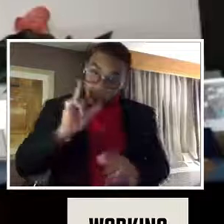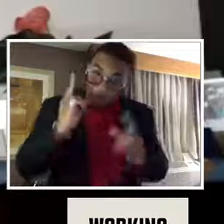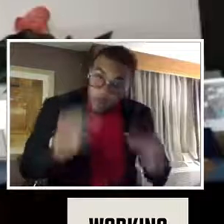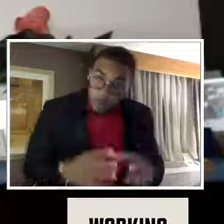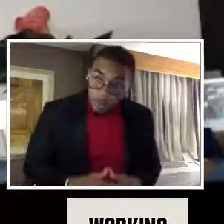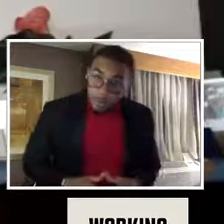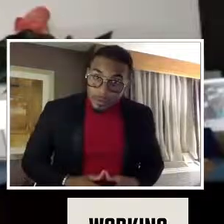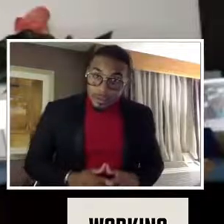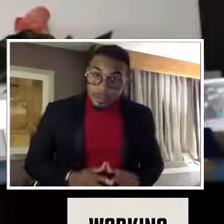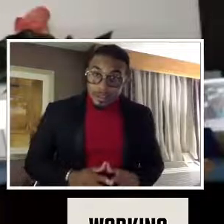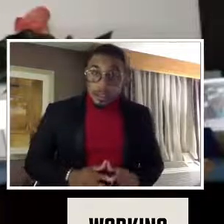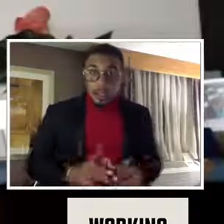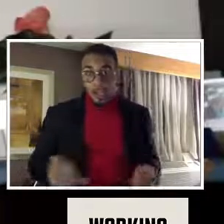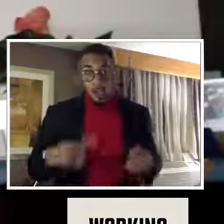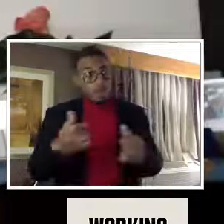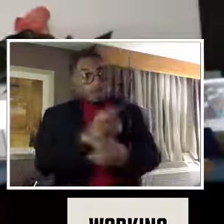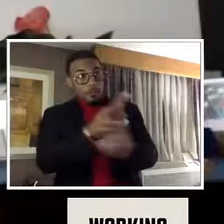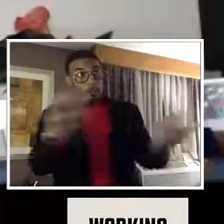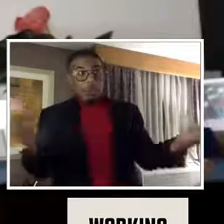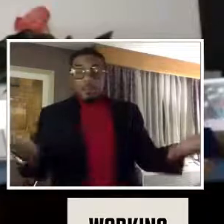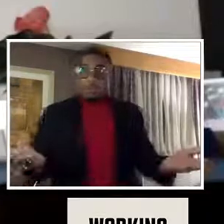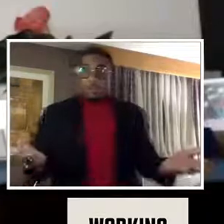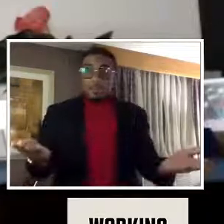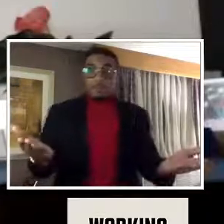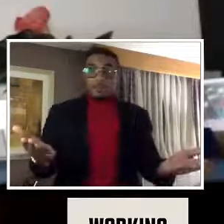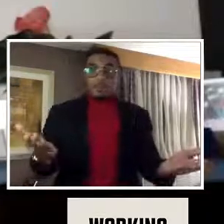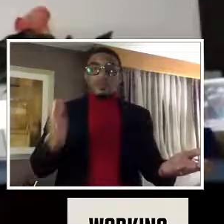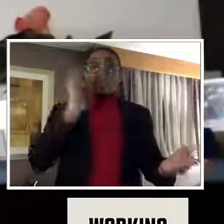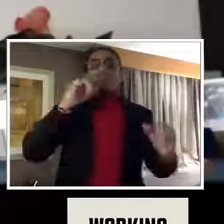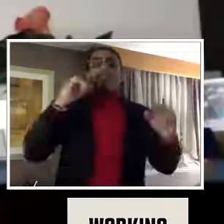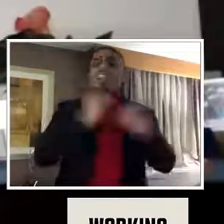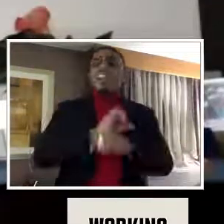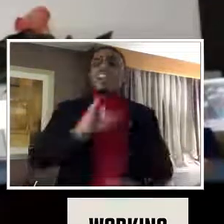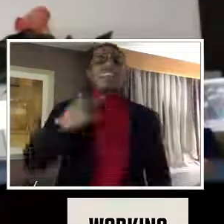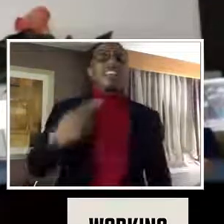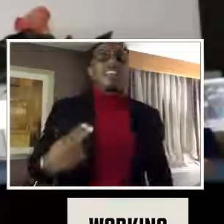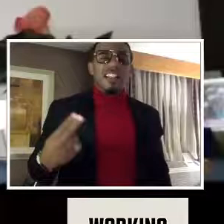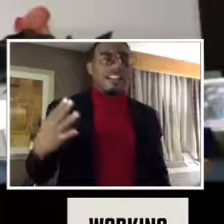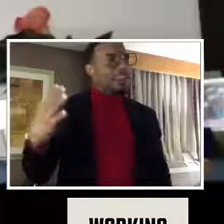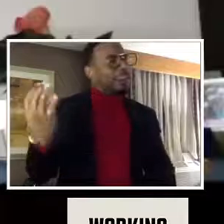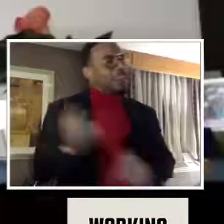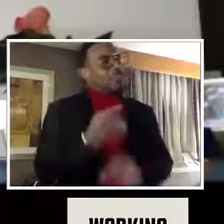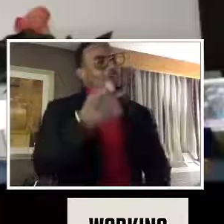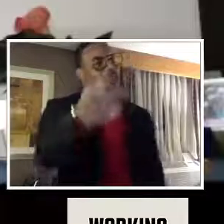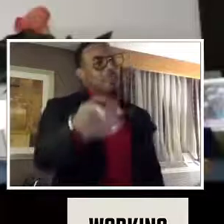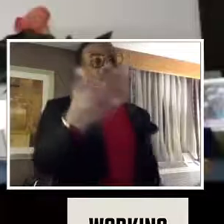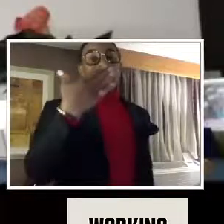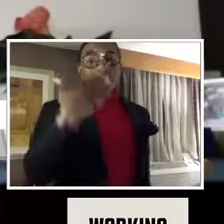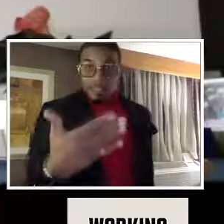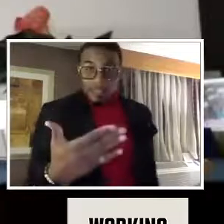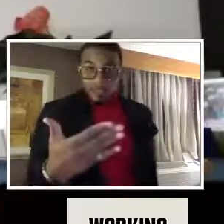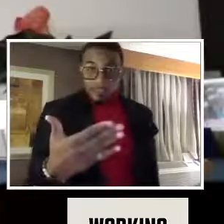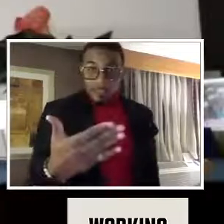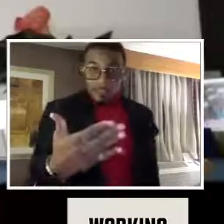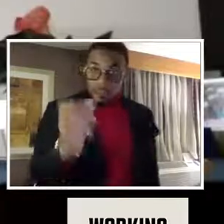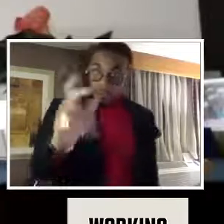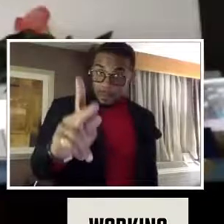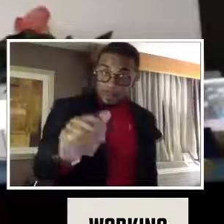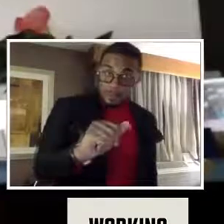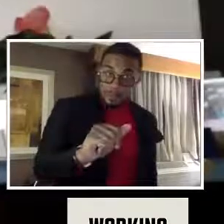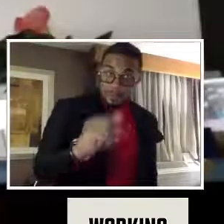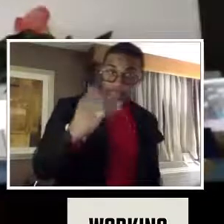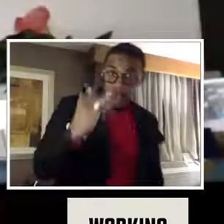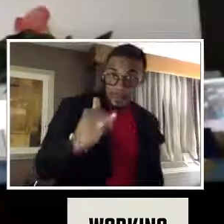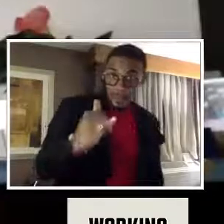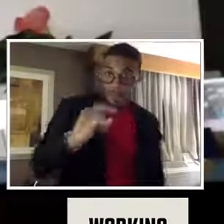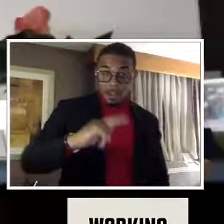going, and along with everyone here, we are going to fight like hell to get you there. Thank you. Okay, now